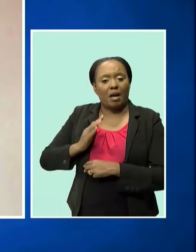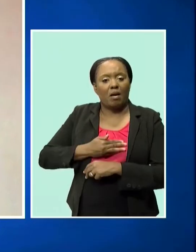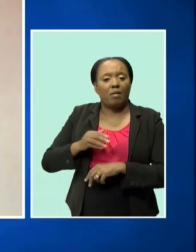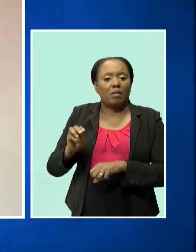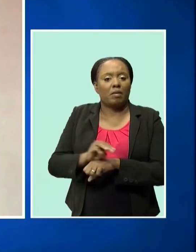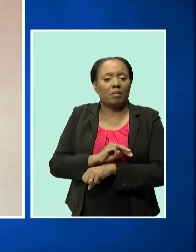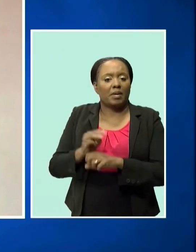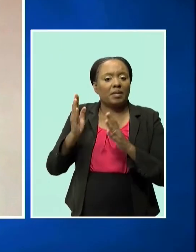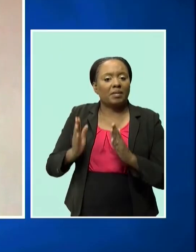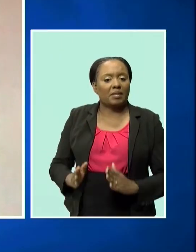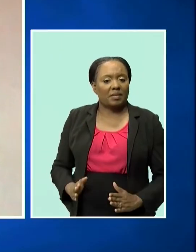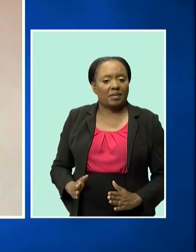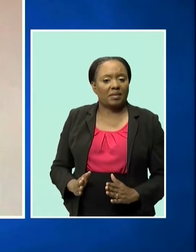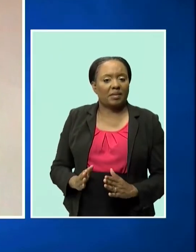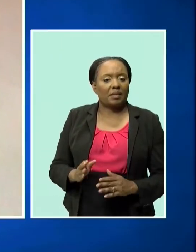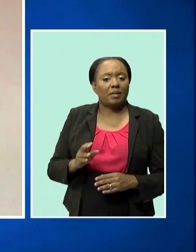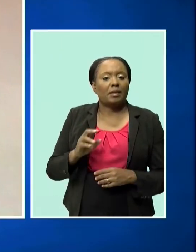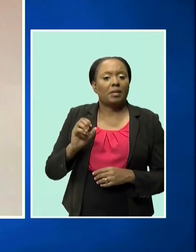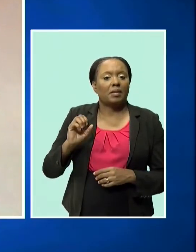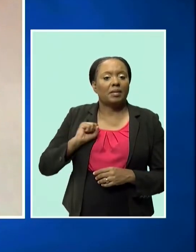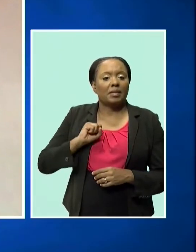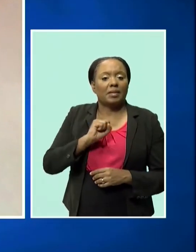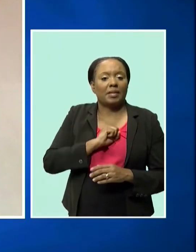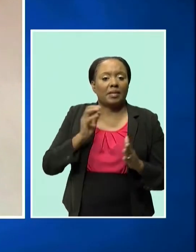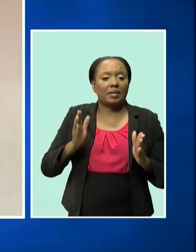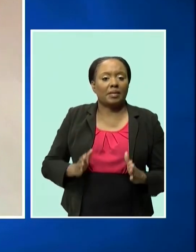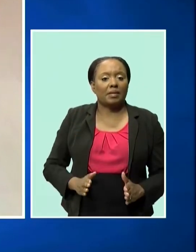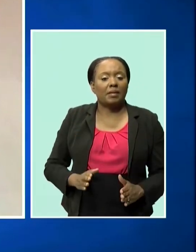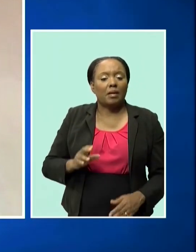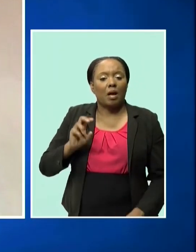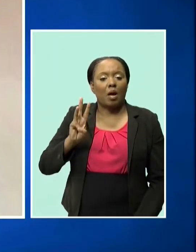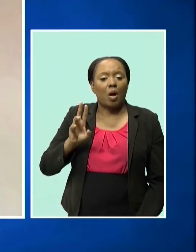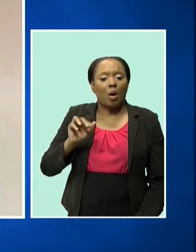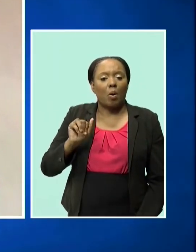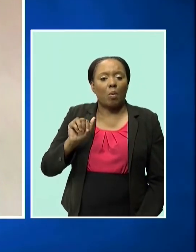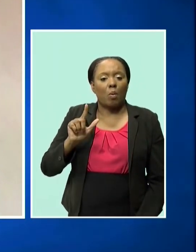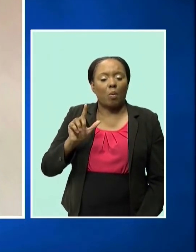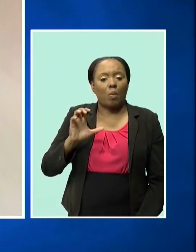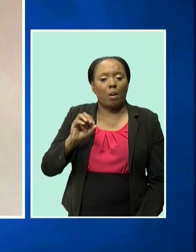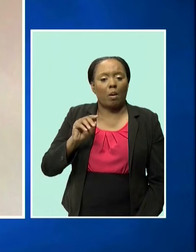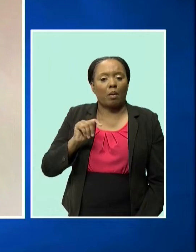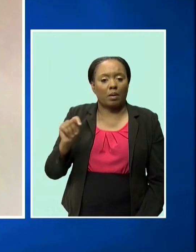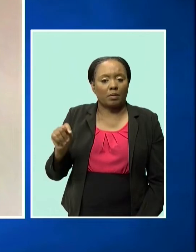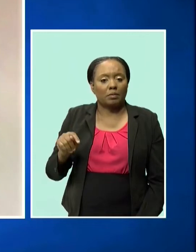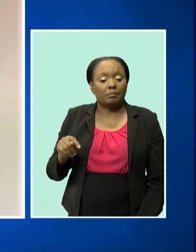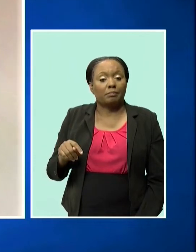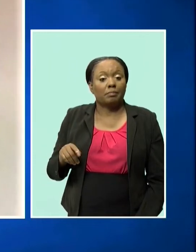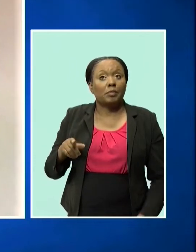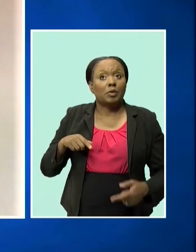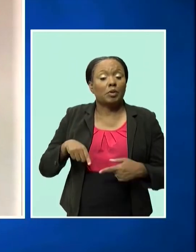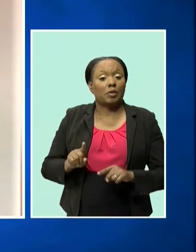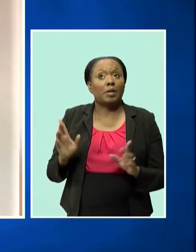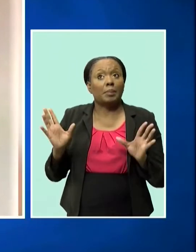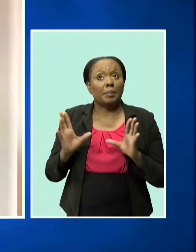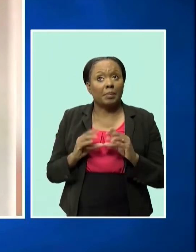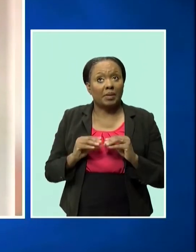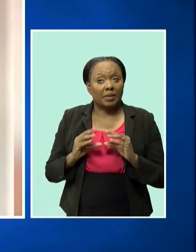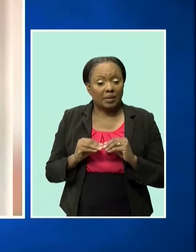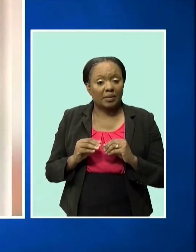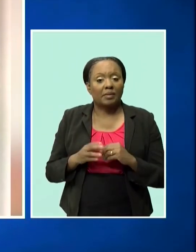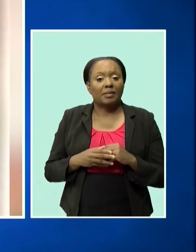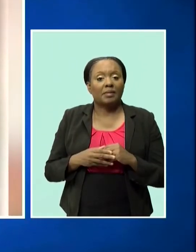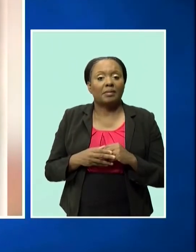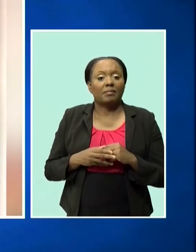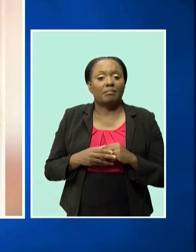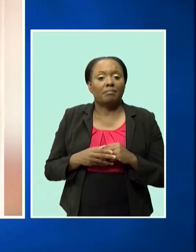Trade, Senator Dr. the Most Honorable Jerome Walcott, at the ministry's Culloden Road office. During the meeting, Minister Walcott told Ambassador